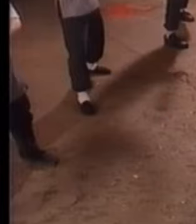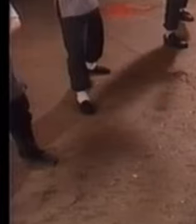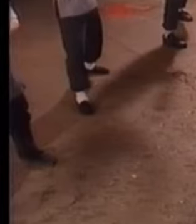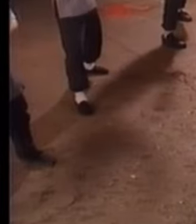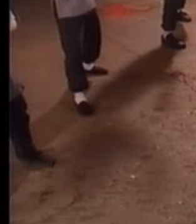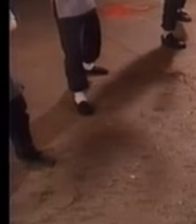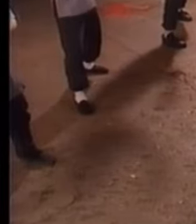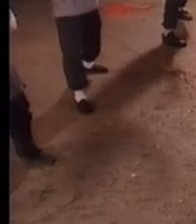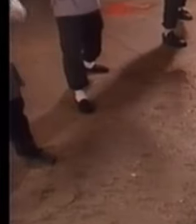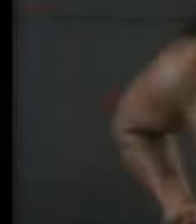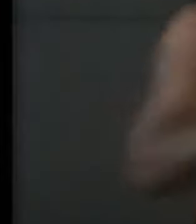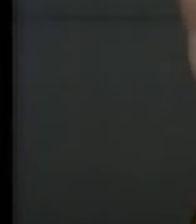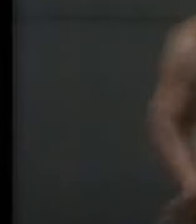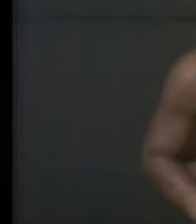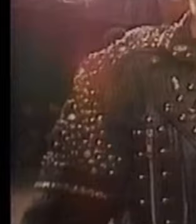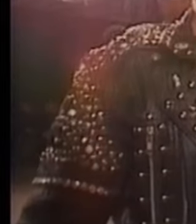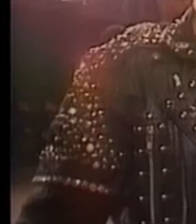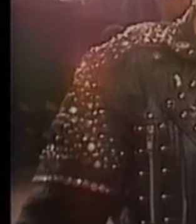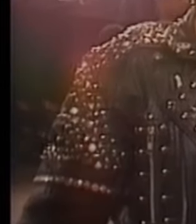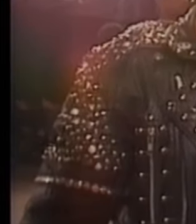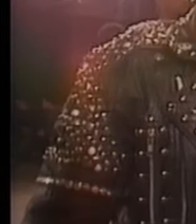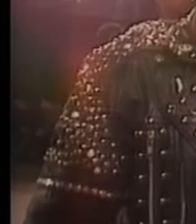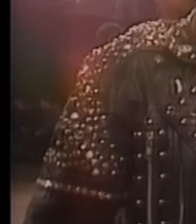him, pull him in. Hit him!